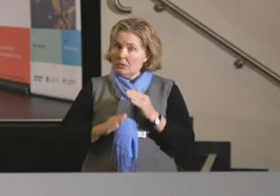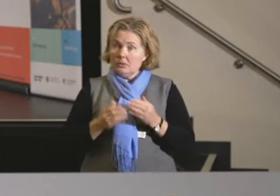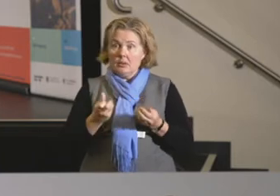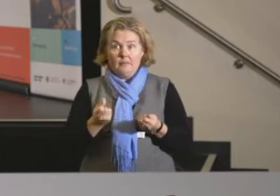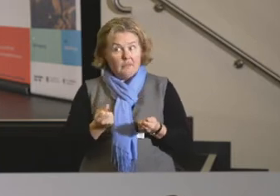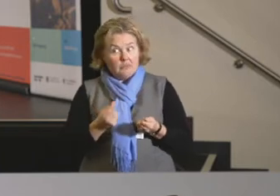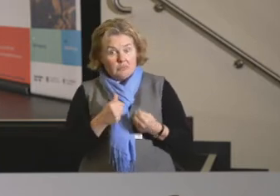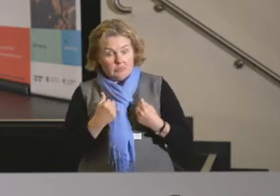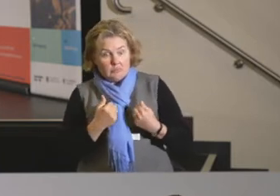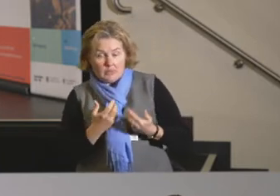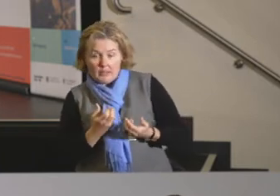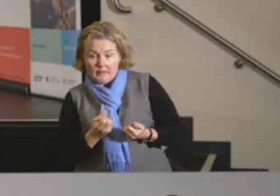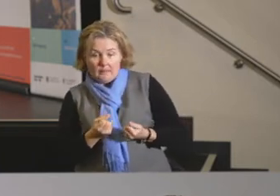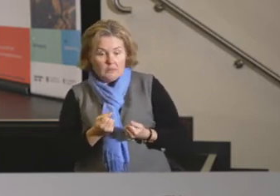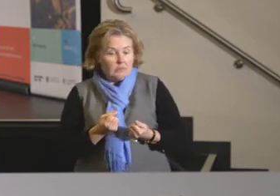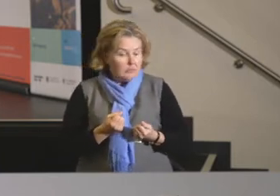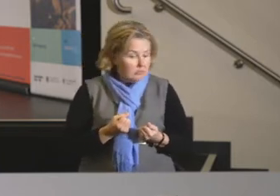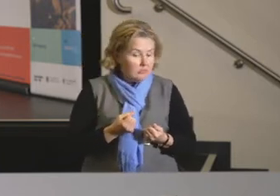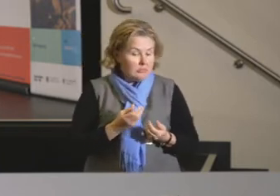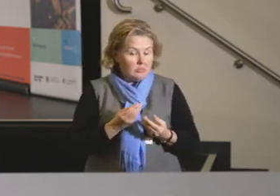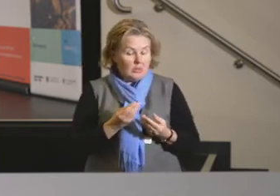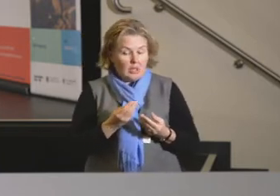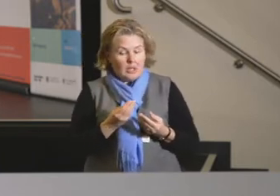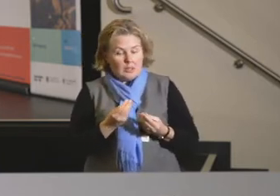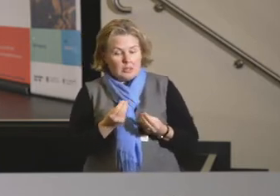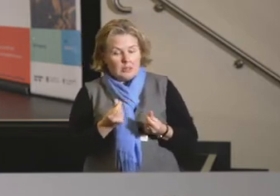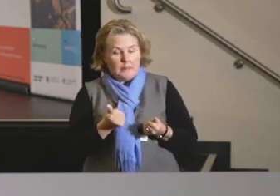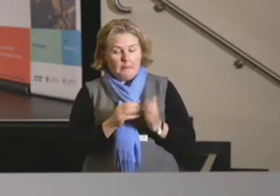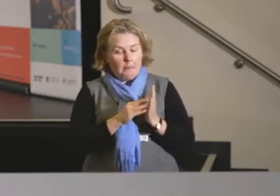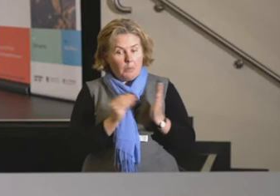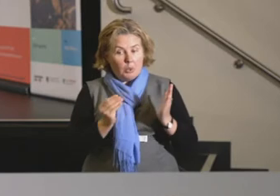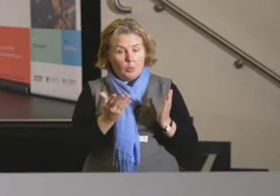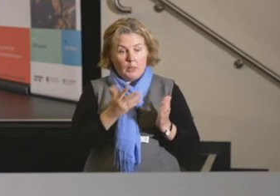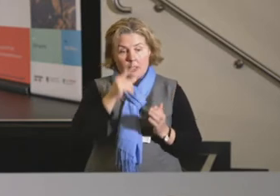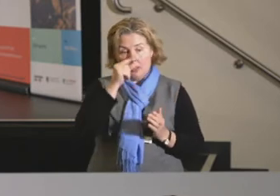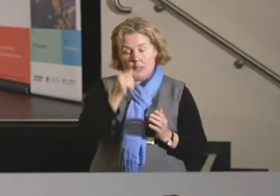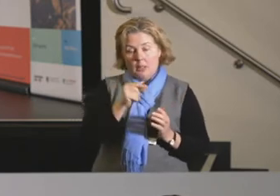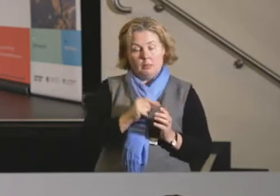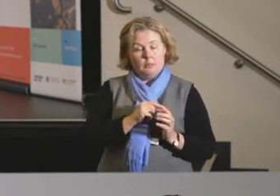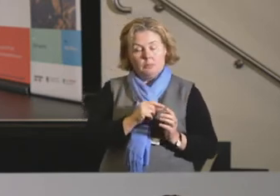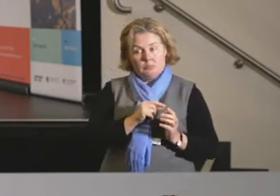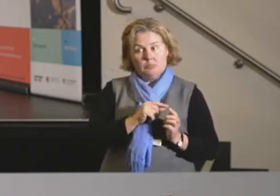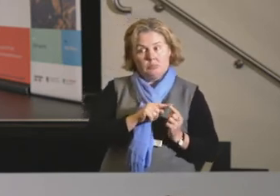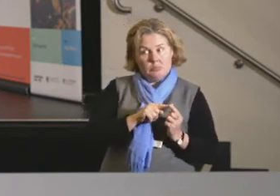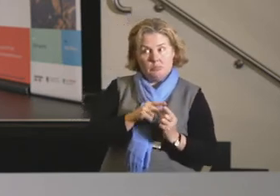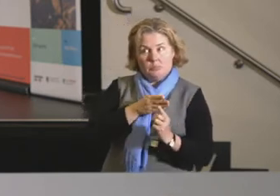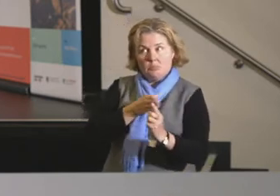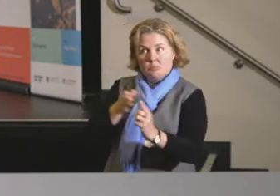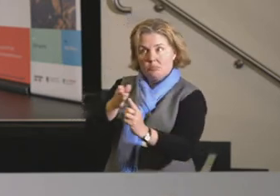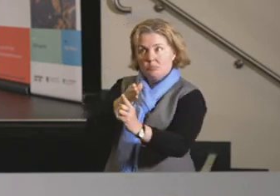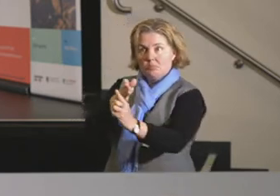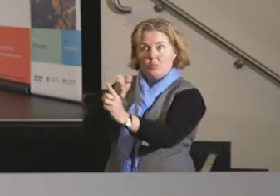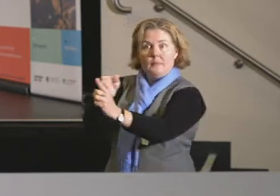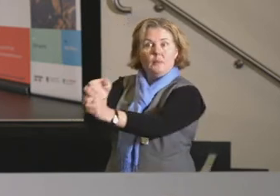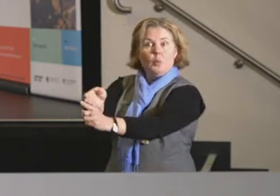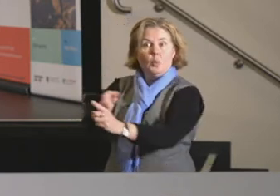to move towards in creating those kinds of a new narrative? I mean, I